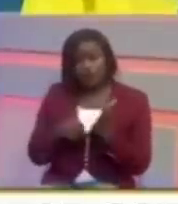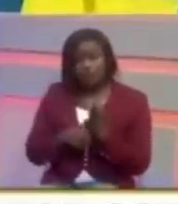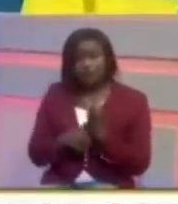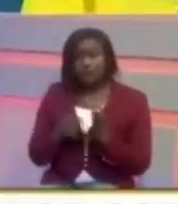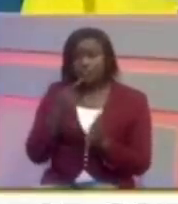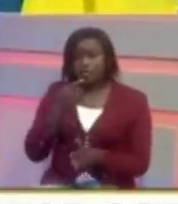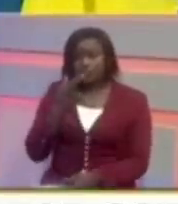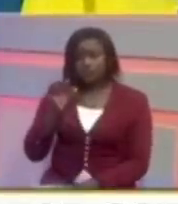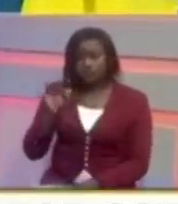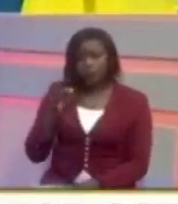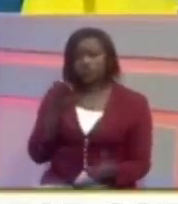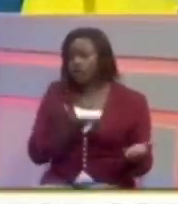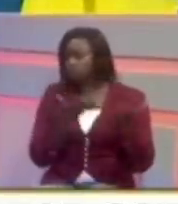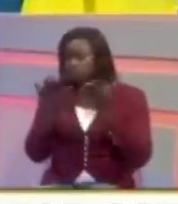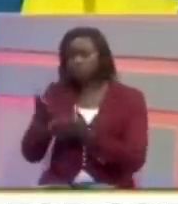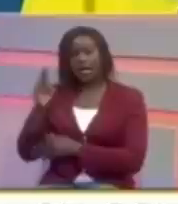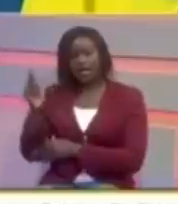is coming from Kenya, and Kenya